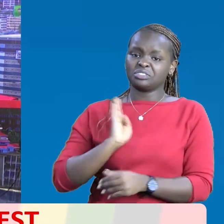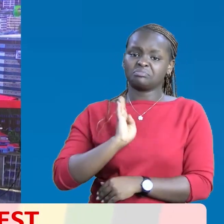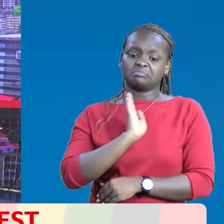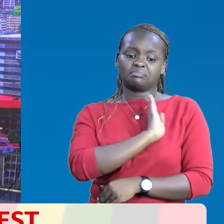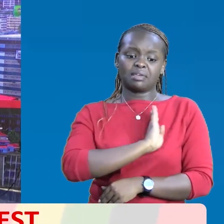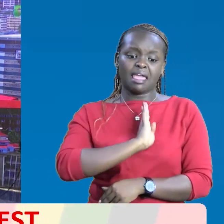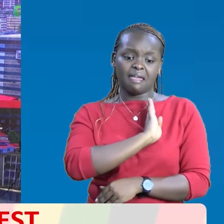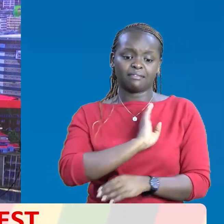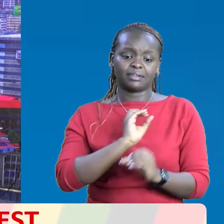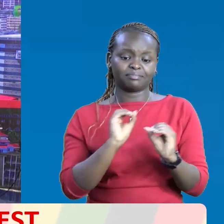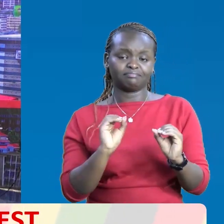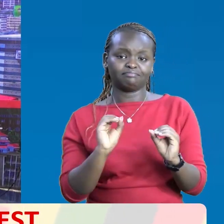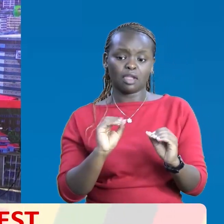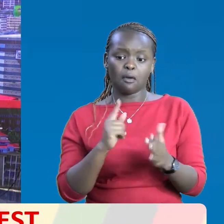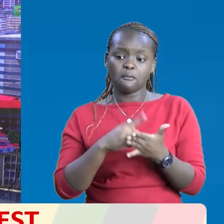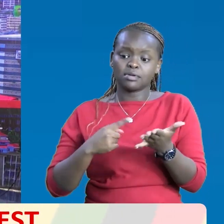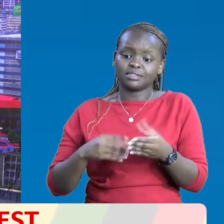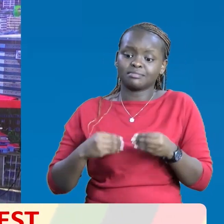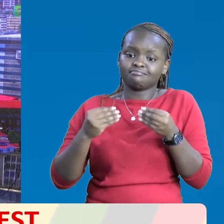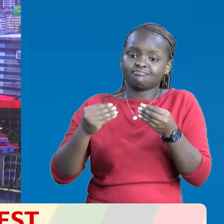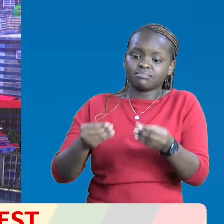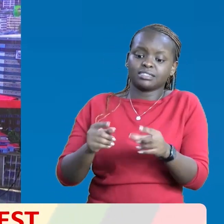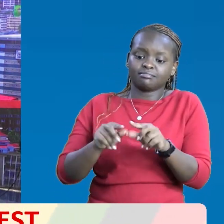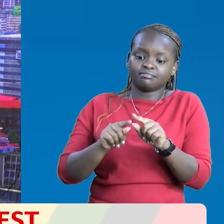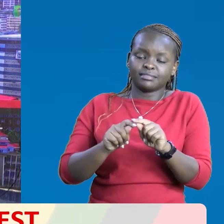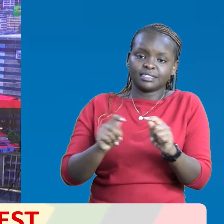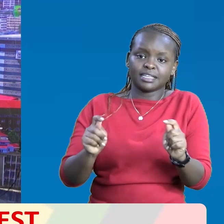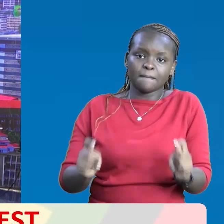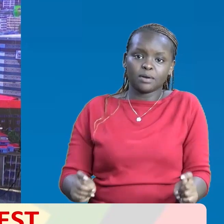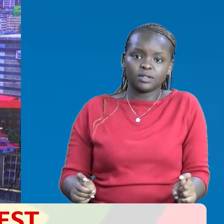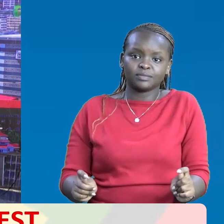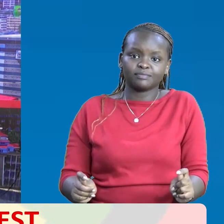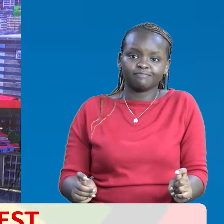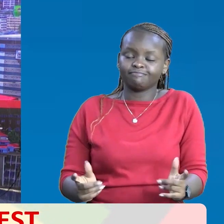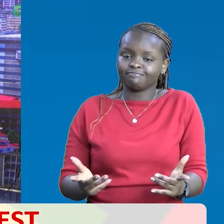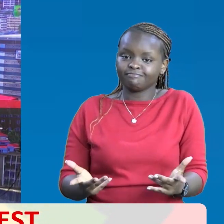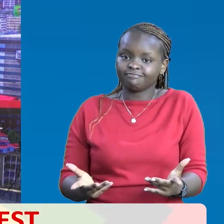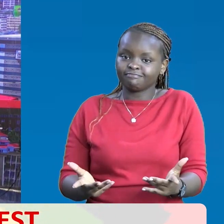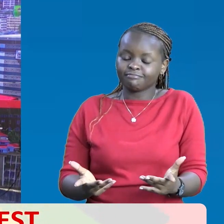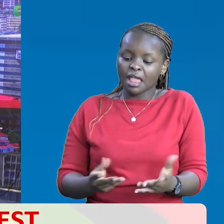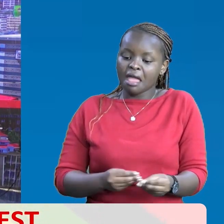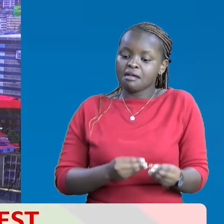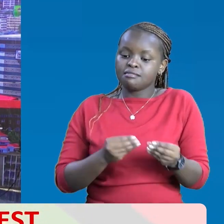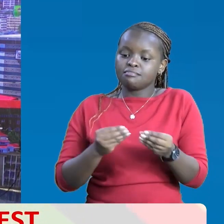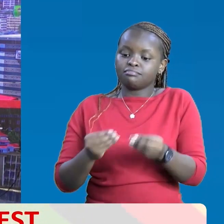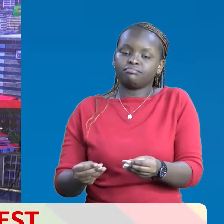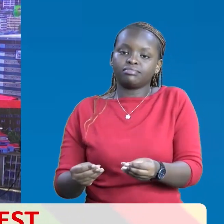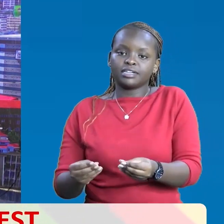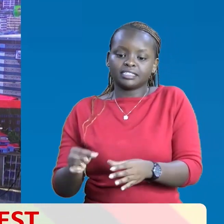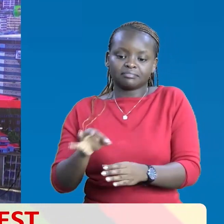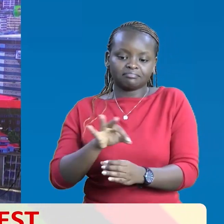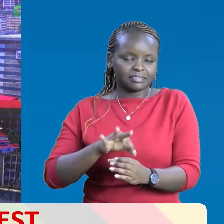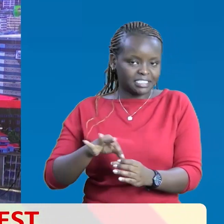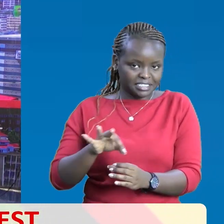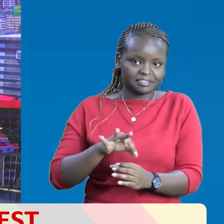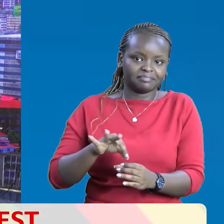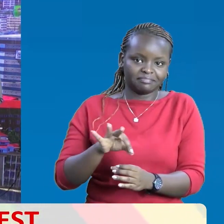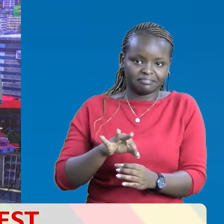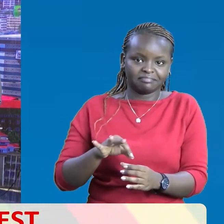What do you bring to the table? Sawa? Isikue. Usiniambia ati nilete chai hapo,